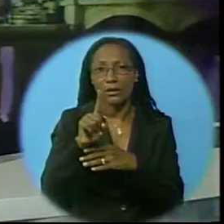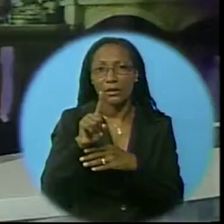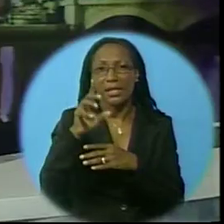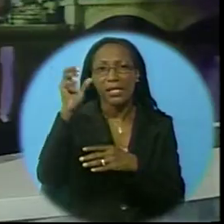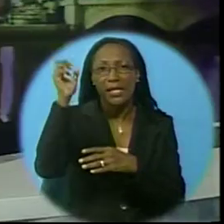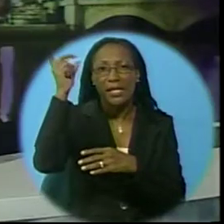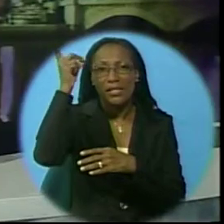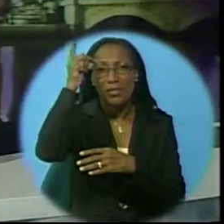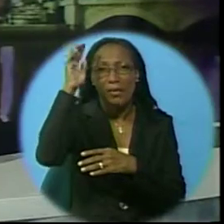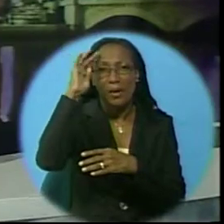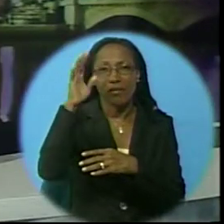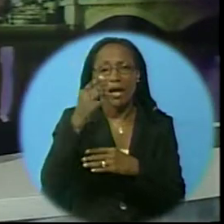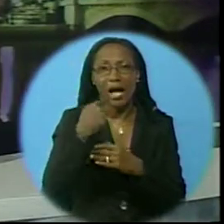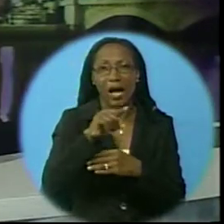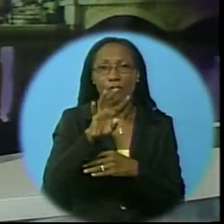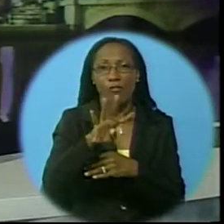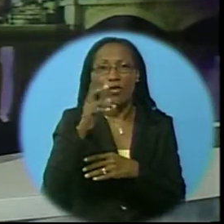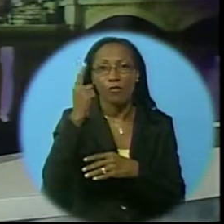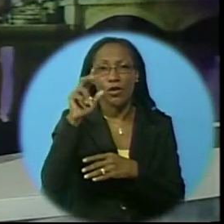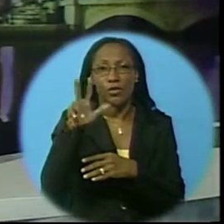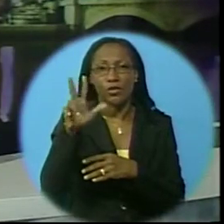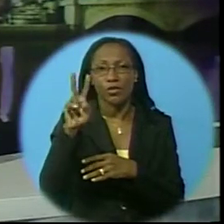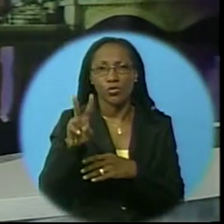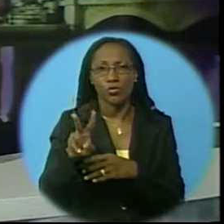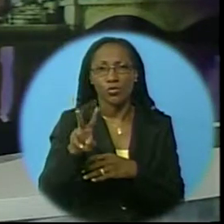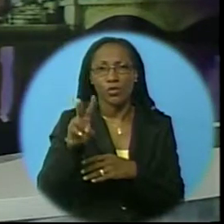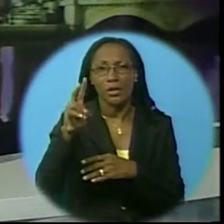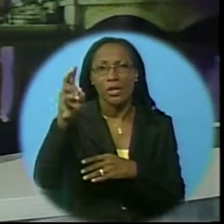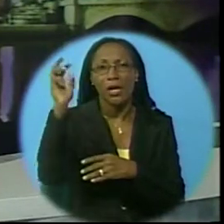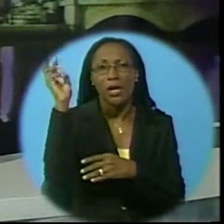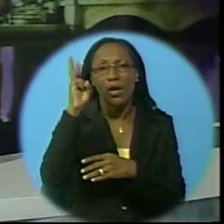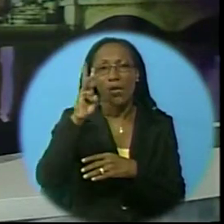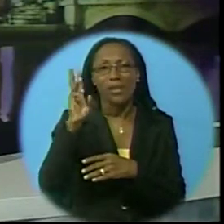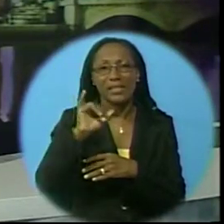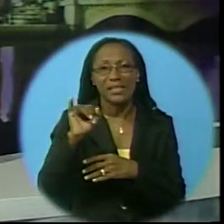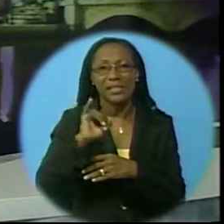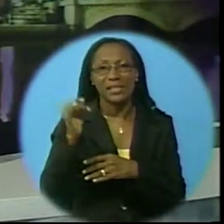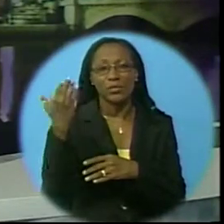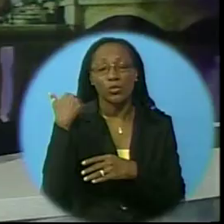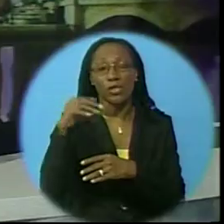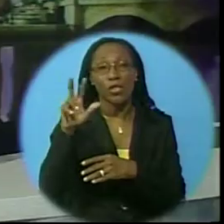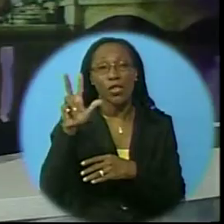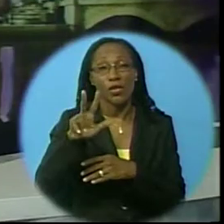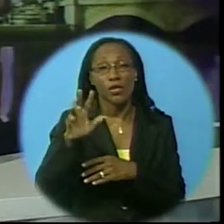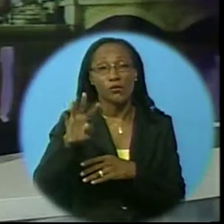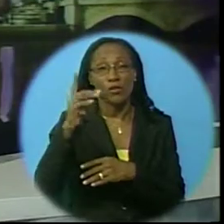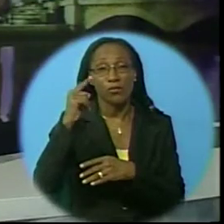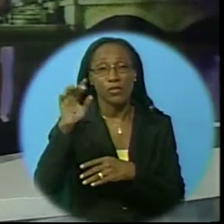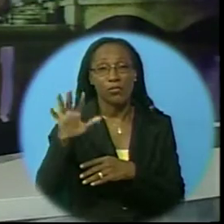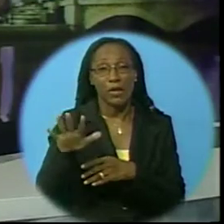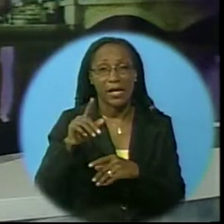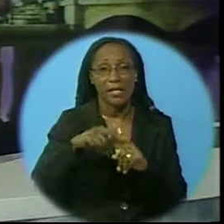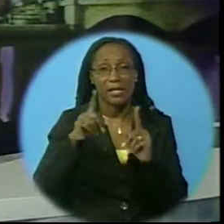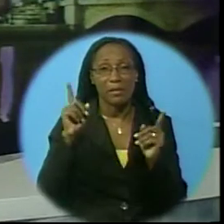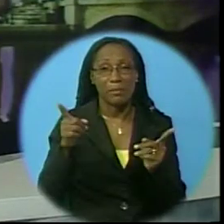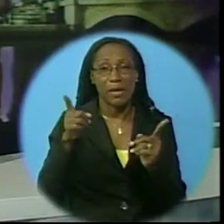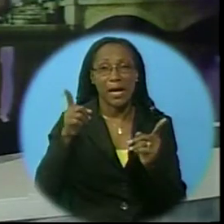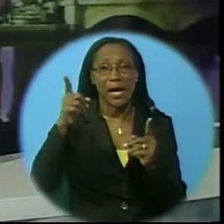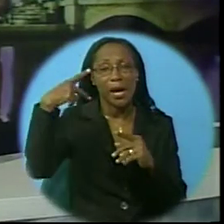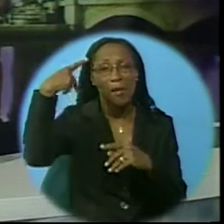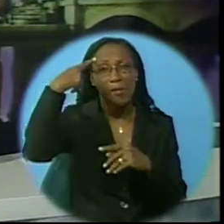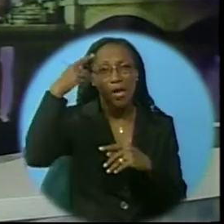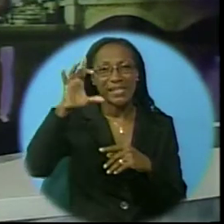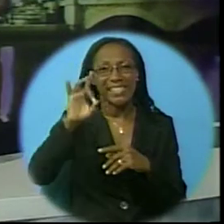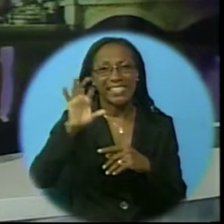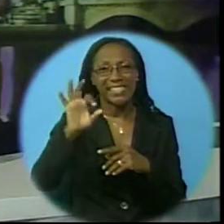32. In reply, the Windies were a sorry sight at 34 for 5 after 13 overs, but Pollard with 89 and